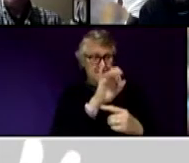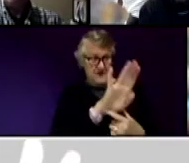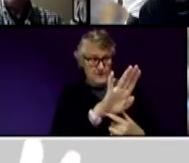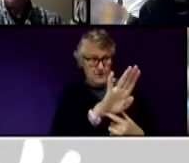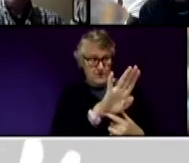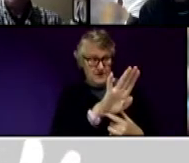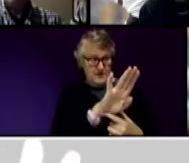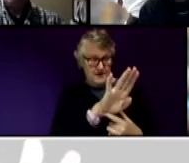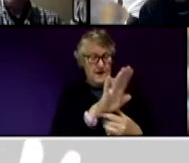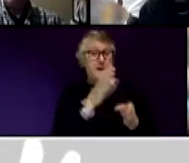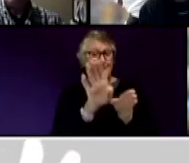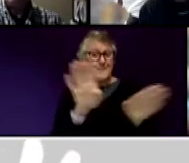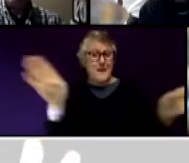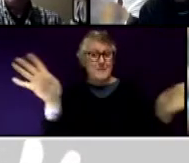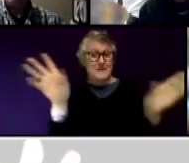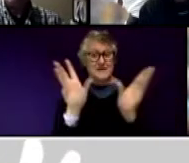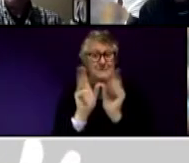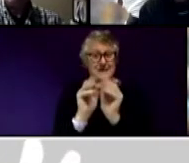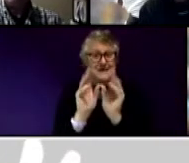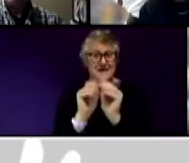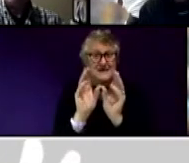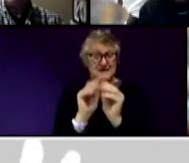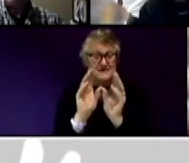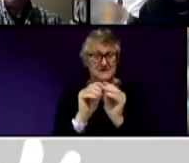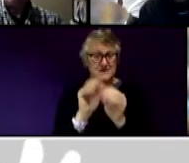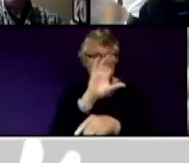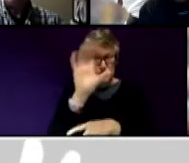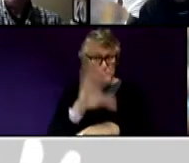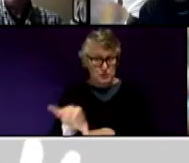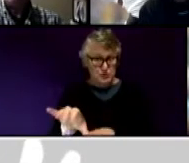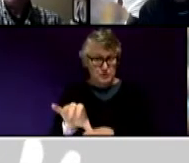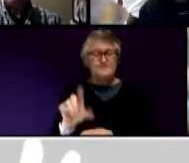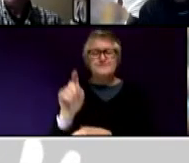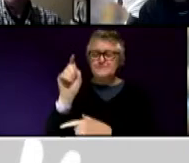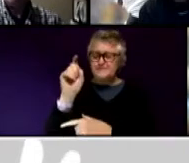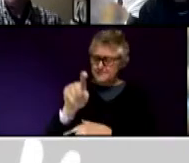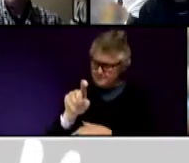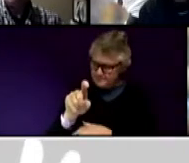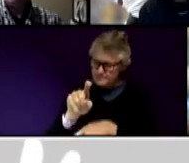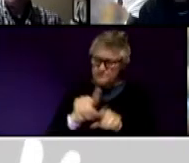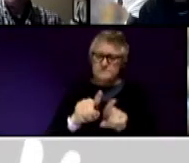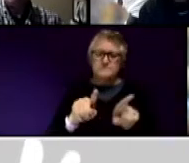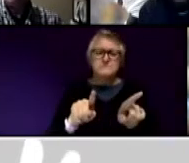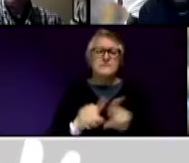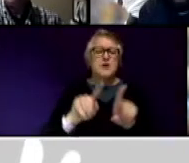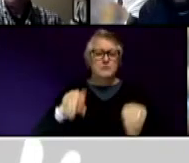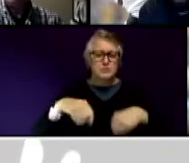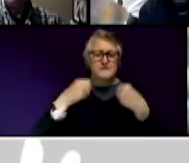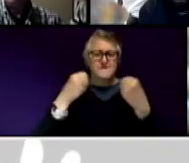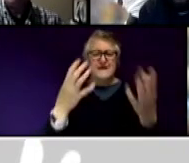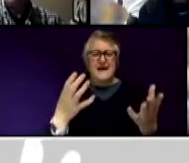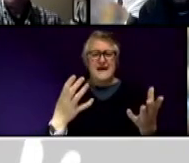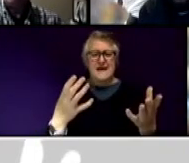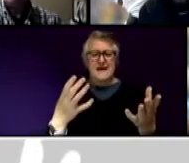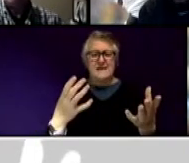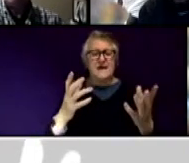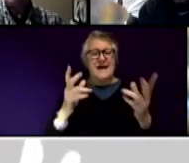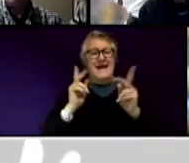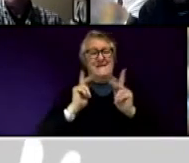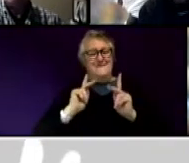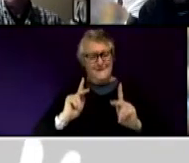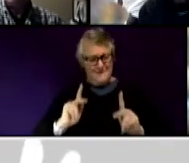other platforms must also provide opportunity for community members to go to a physical location to